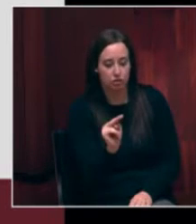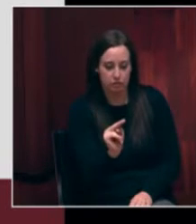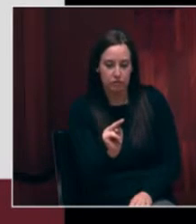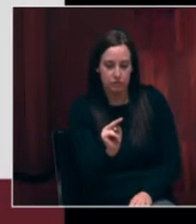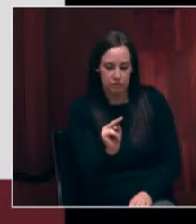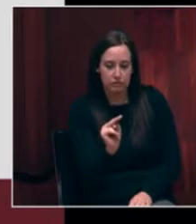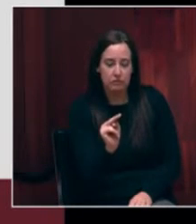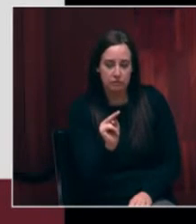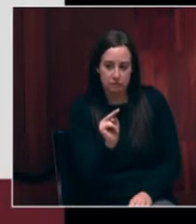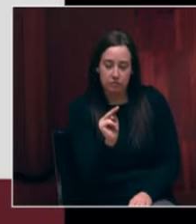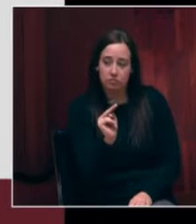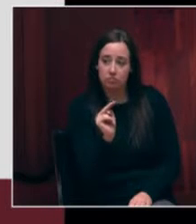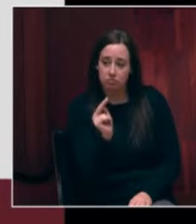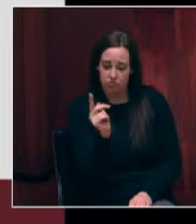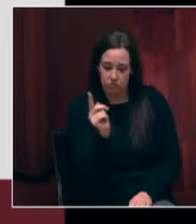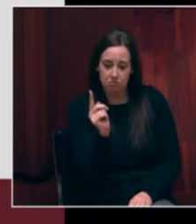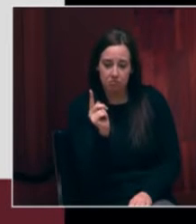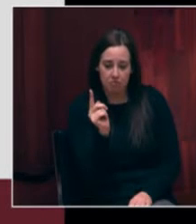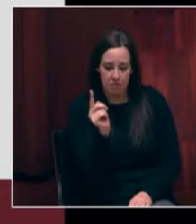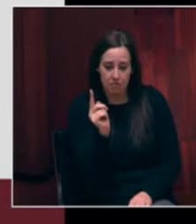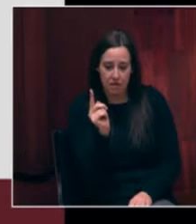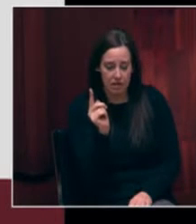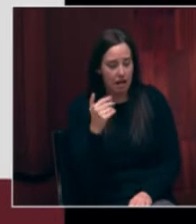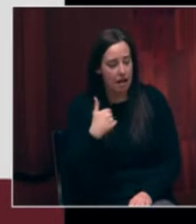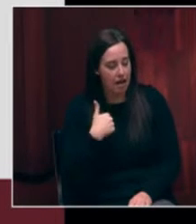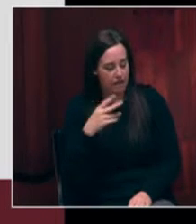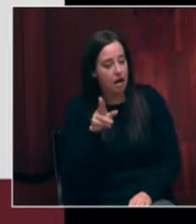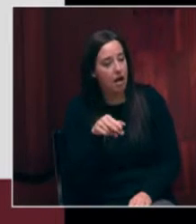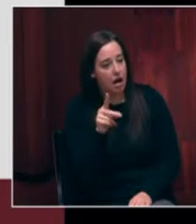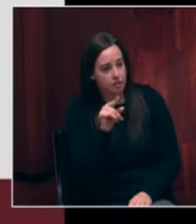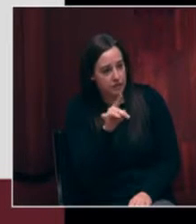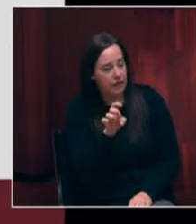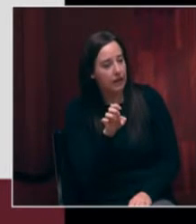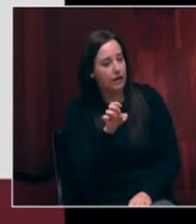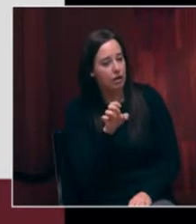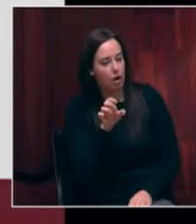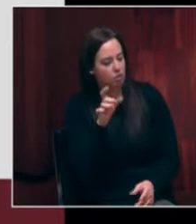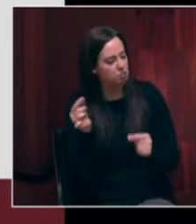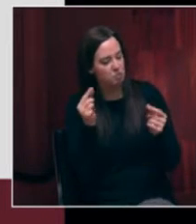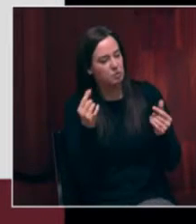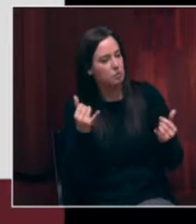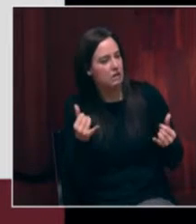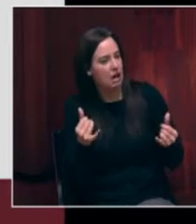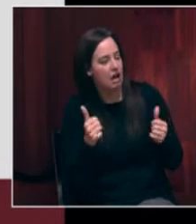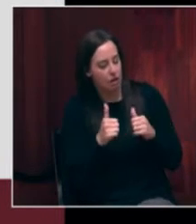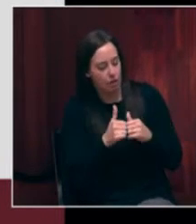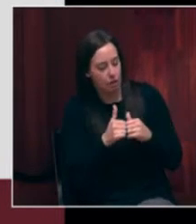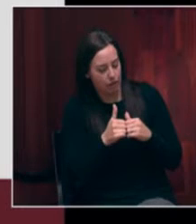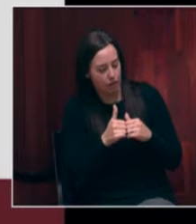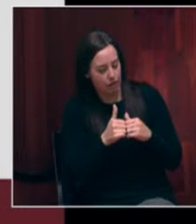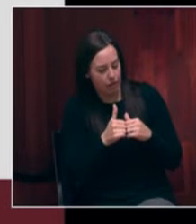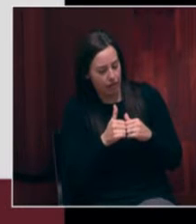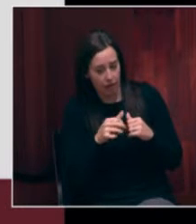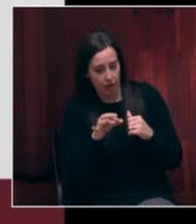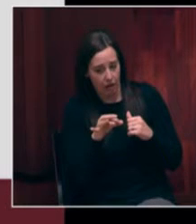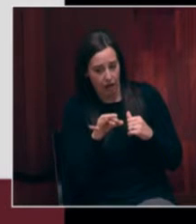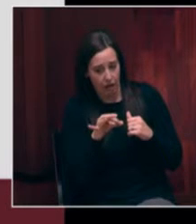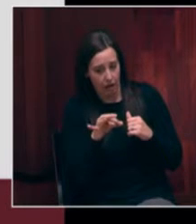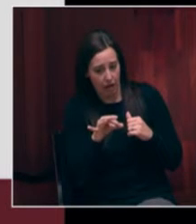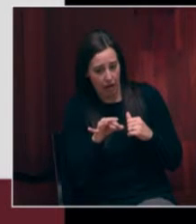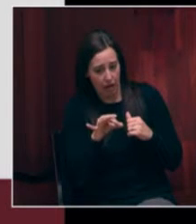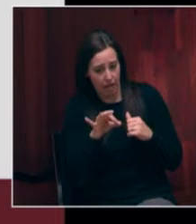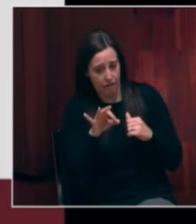create some space, so we'll be able to give you an update on where we are with space in the FRCs.